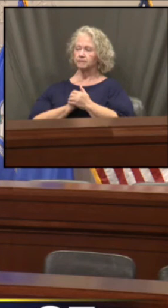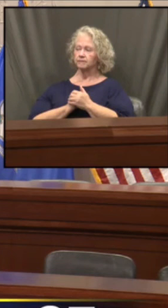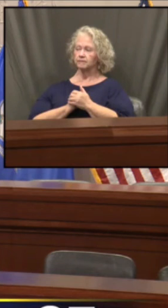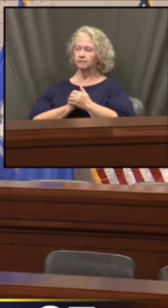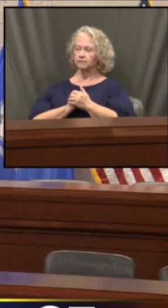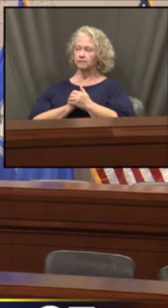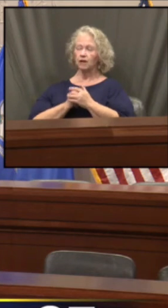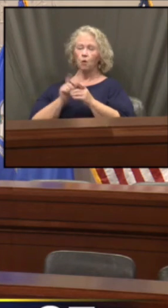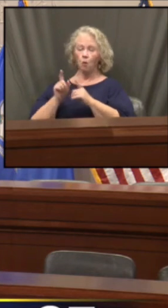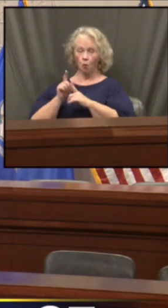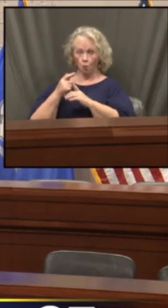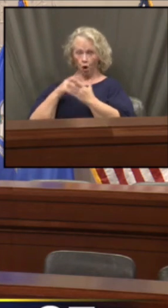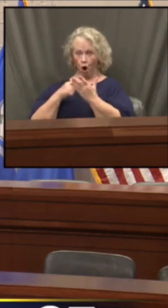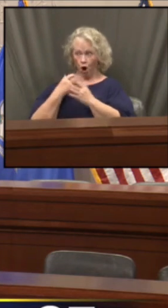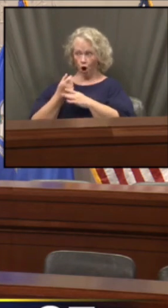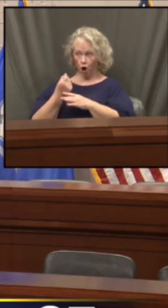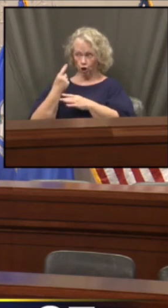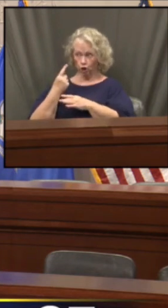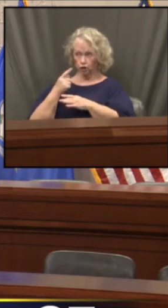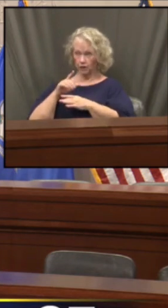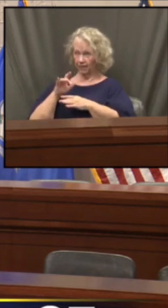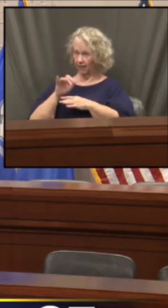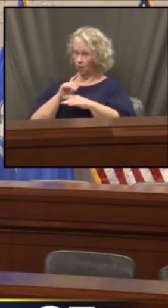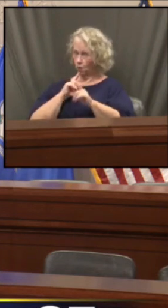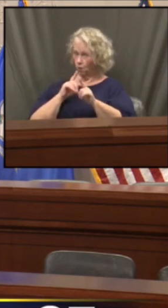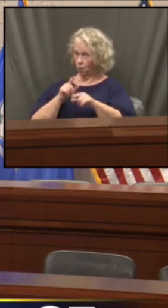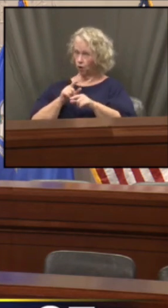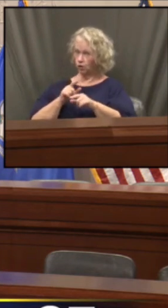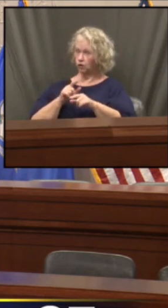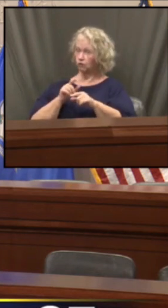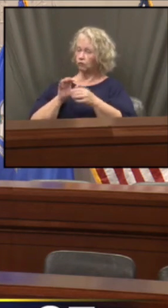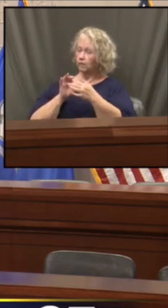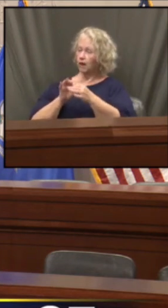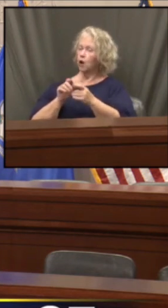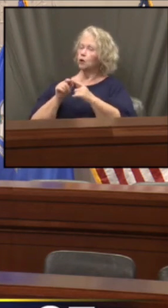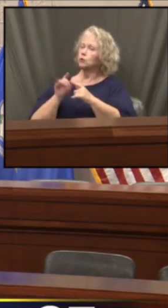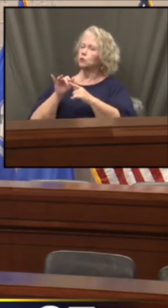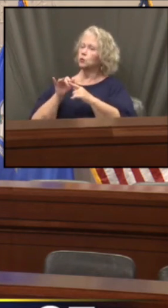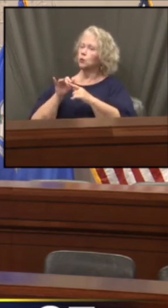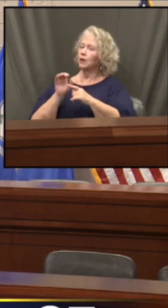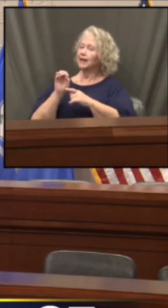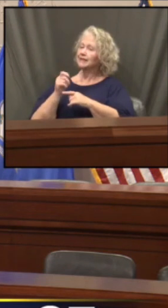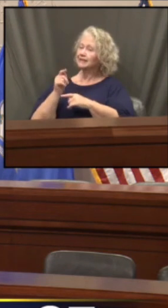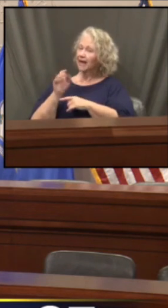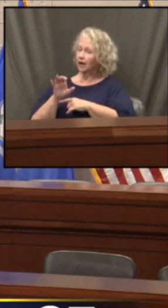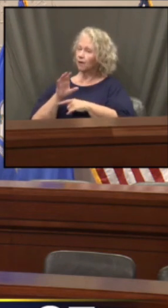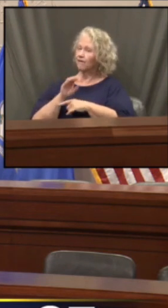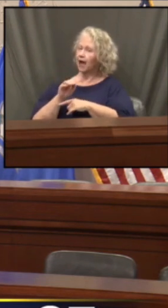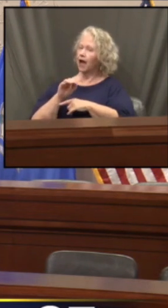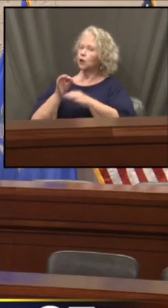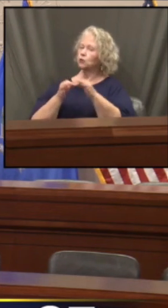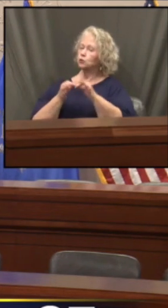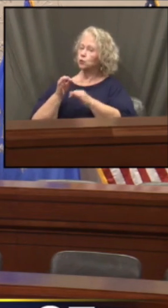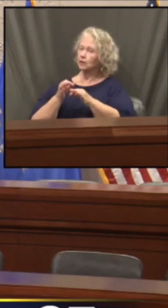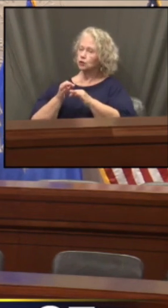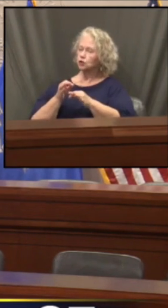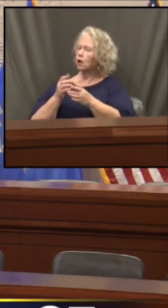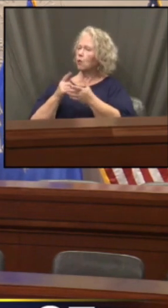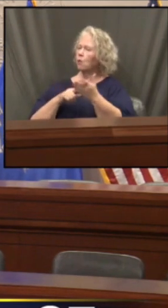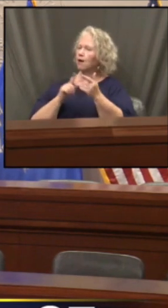As I understand it, this order applies to executive branch and judicial branch employees. Where do things stand